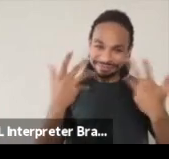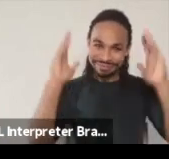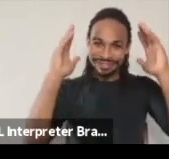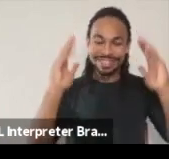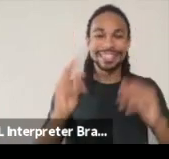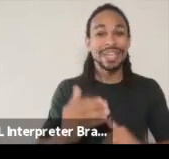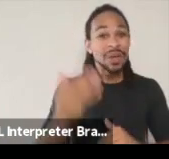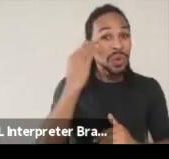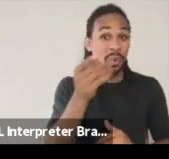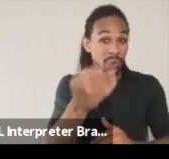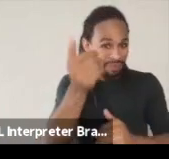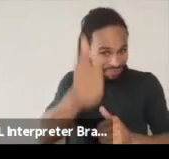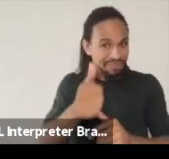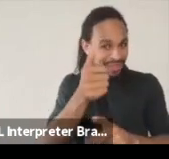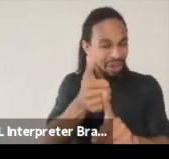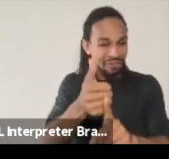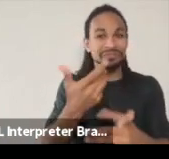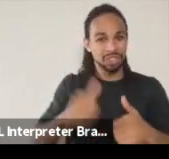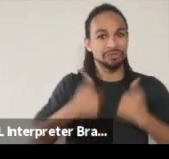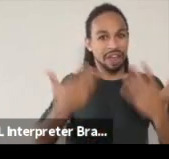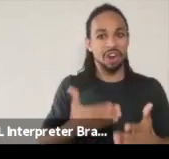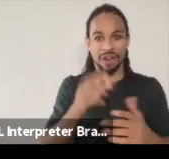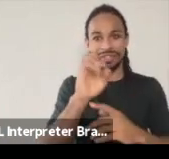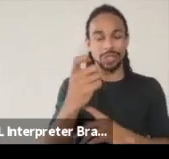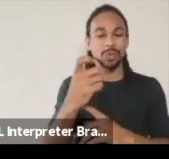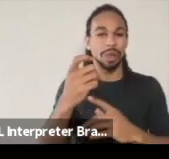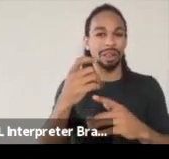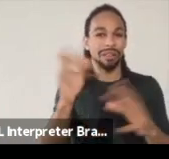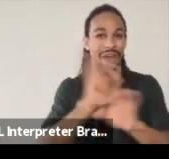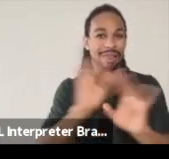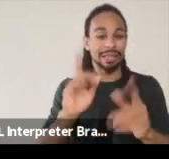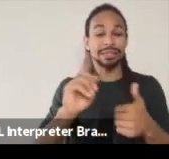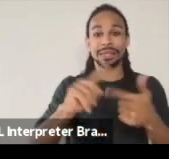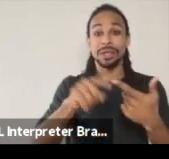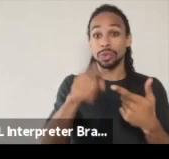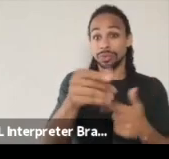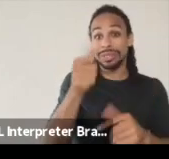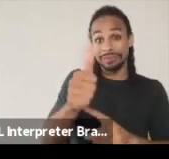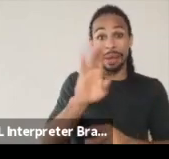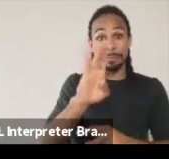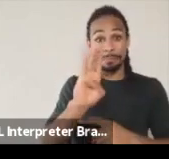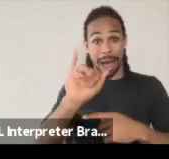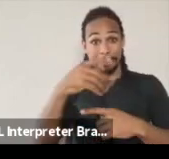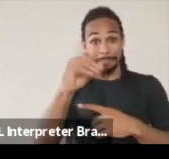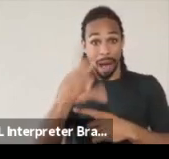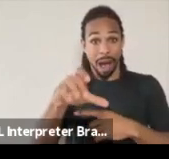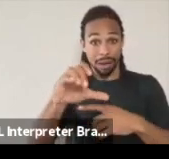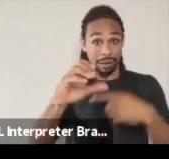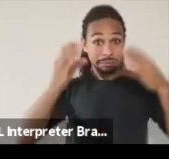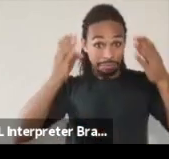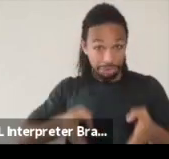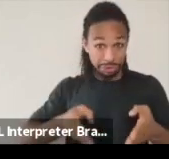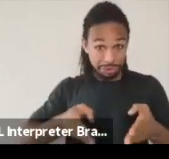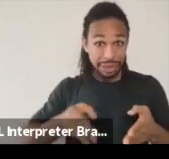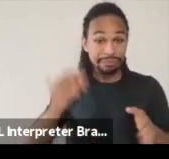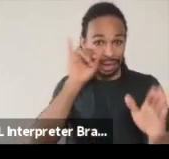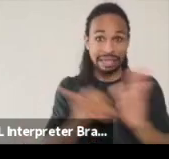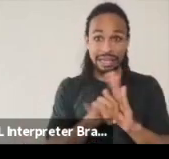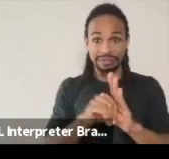a survivor of sexual violence, and that you are a Black, Indigenous, or person of color identified